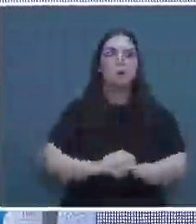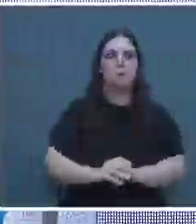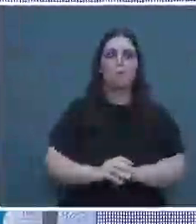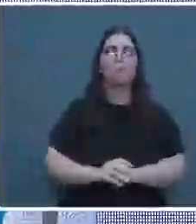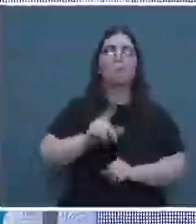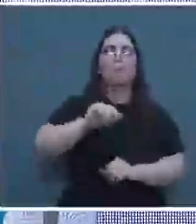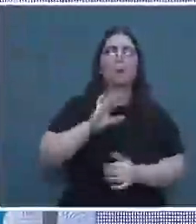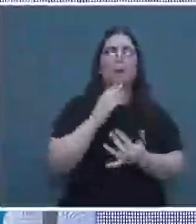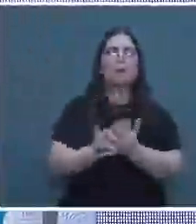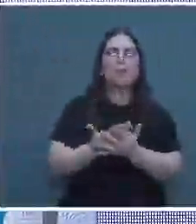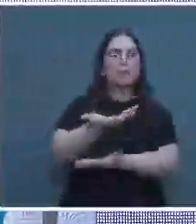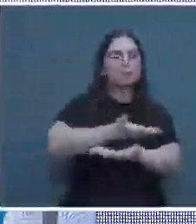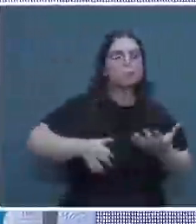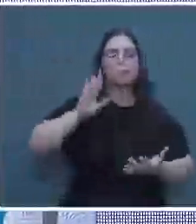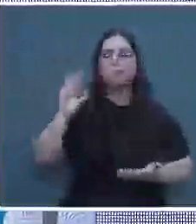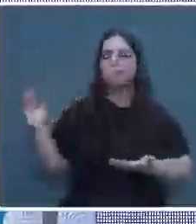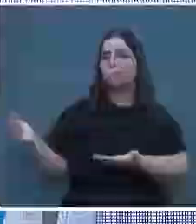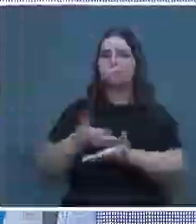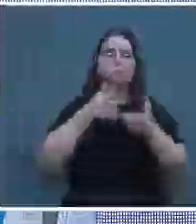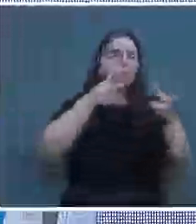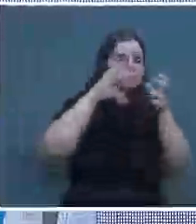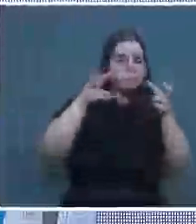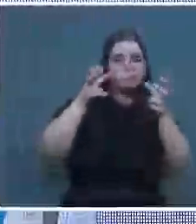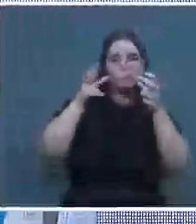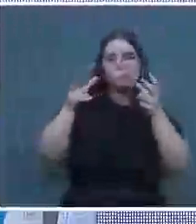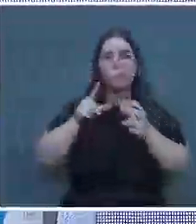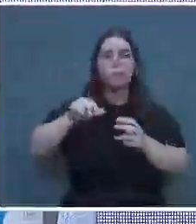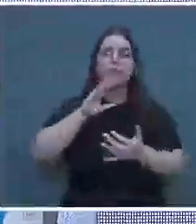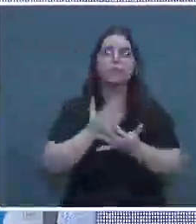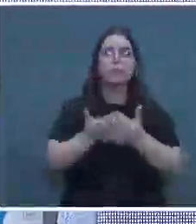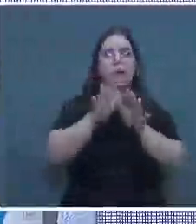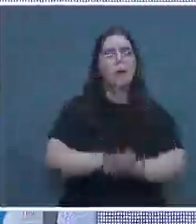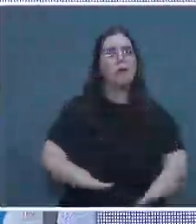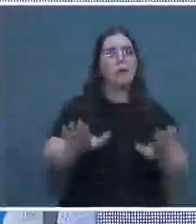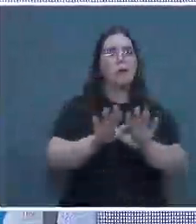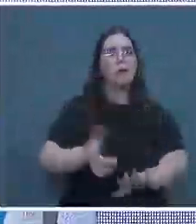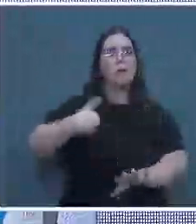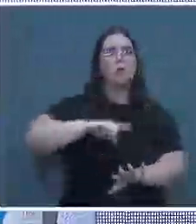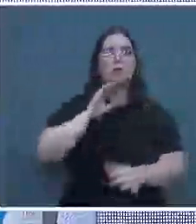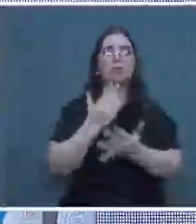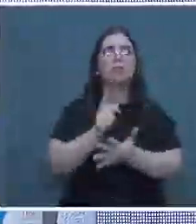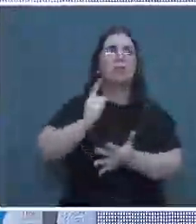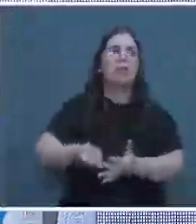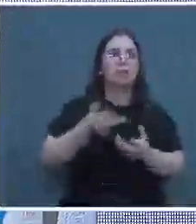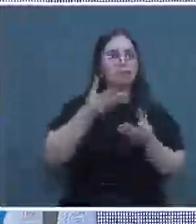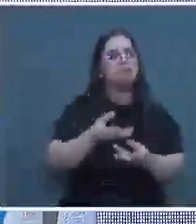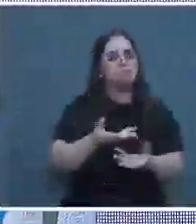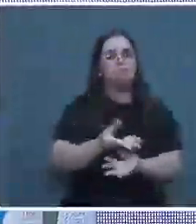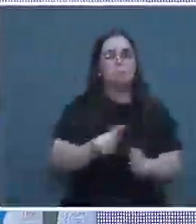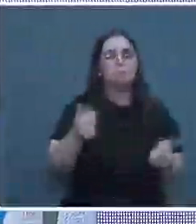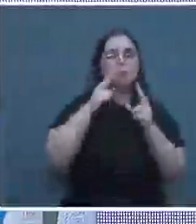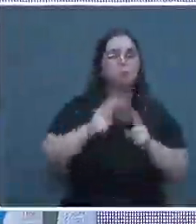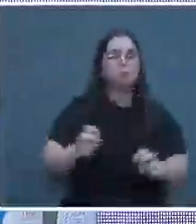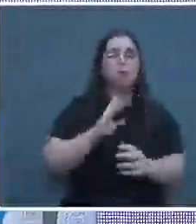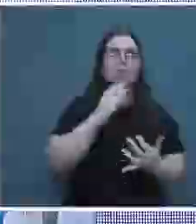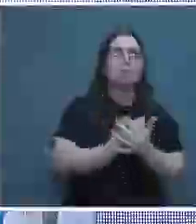we hear much more each other. And when you hear much more each other, then definitely we will try to find the solution. It's a win-win for both